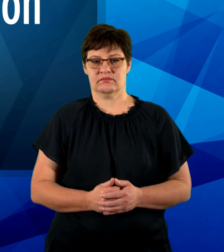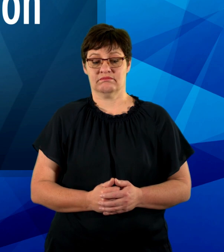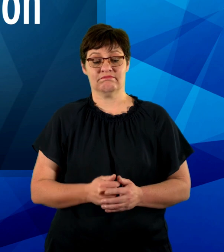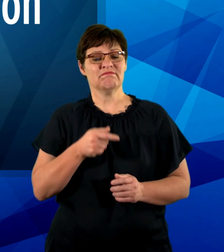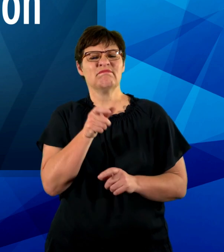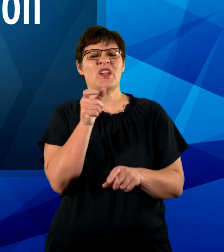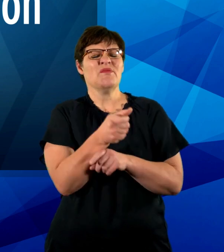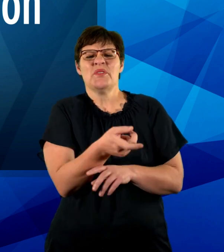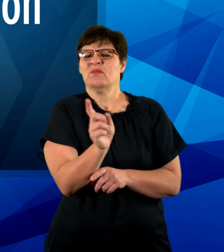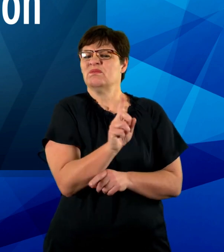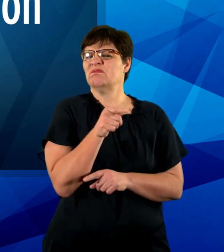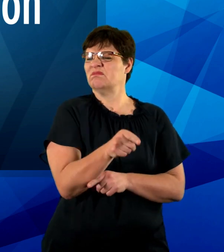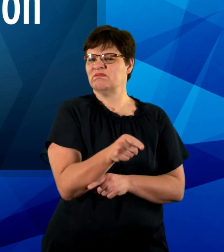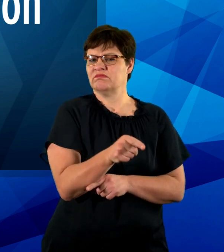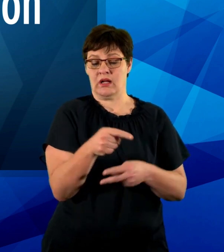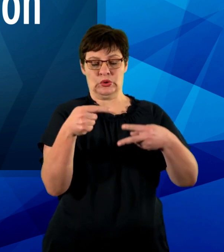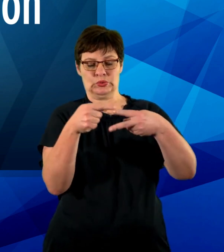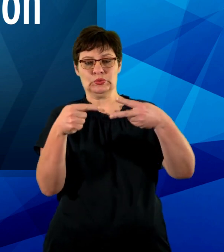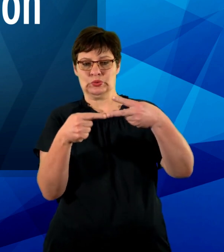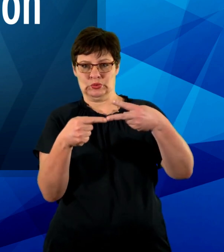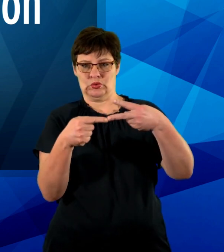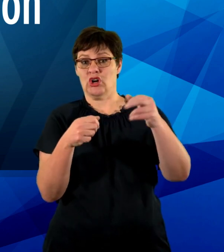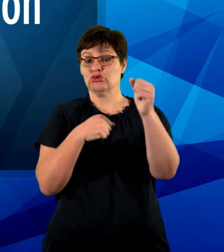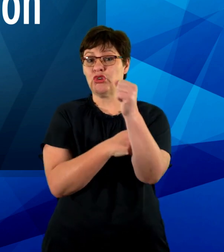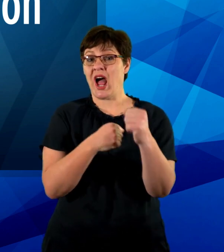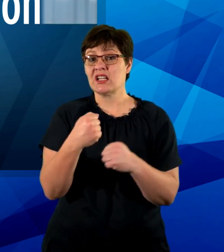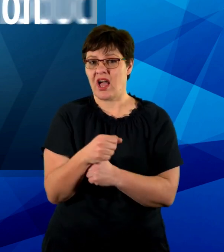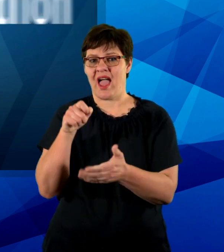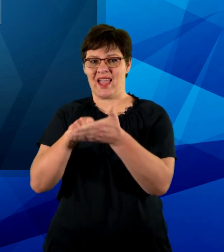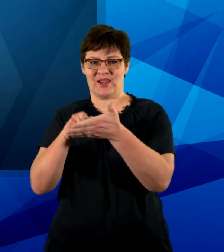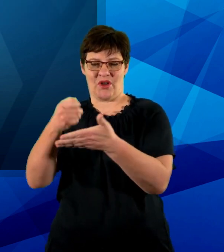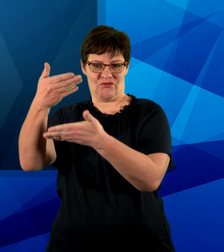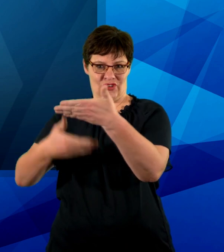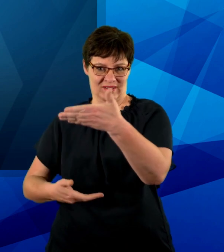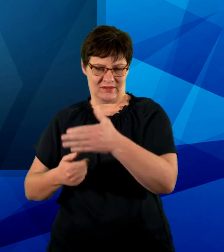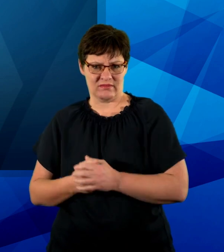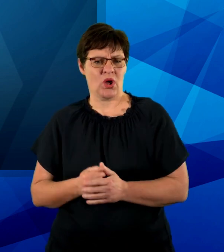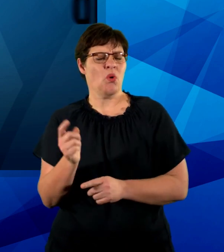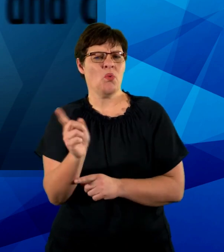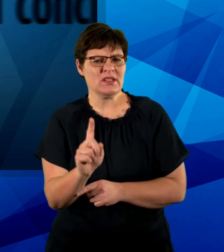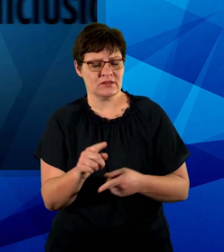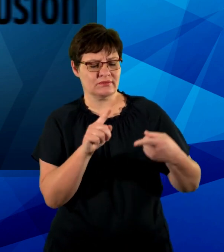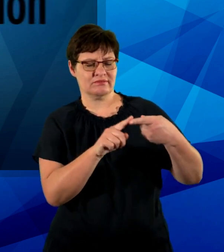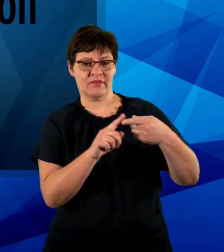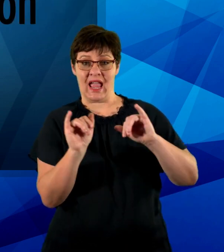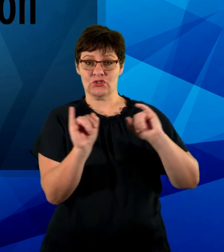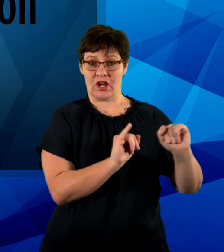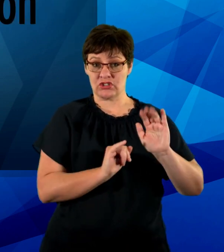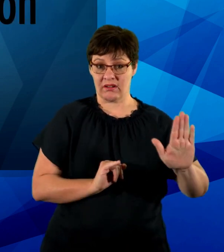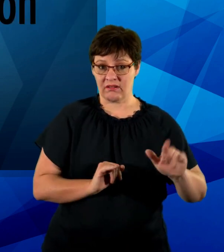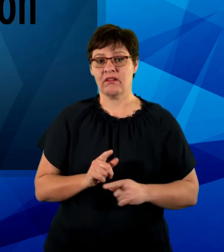In this video, we focus on two vital parts of the macro structure of an academic text, namely the introduction and